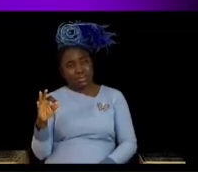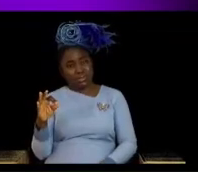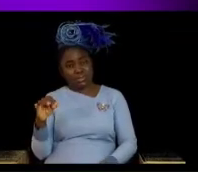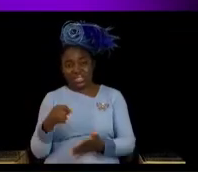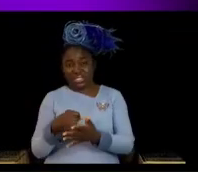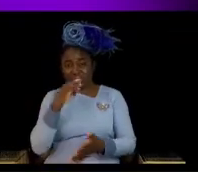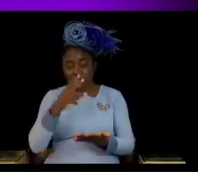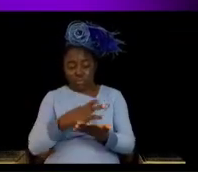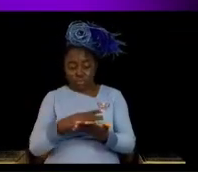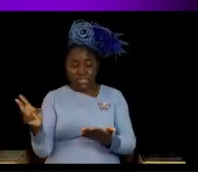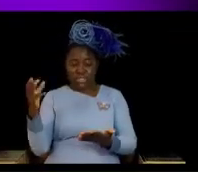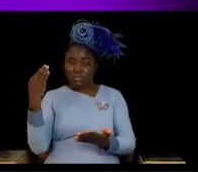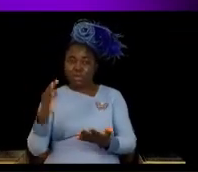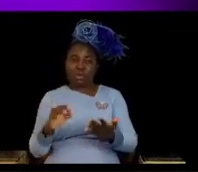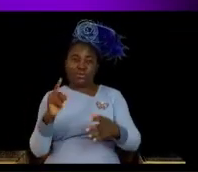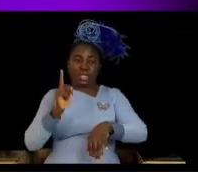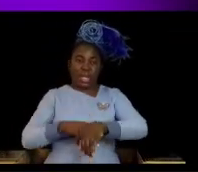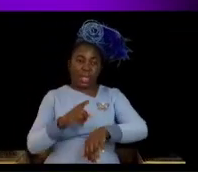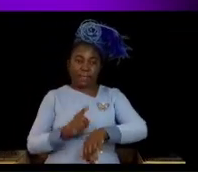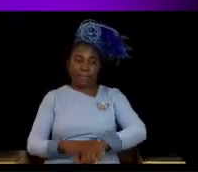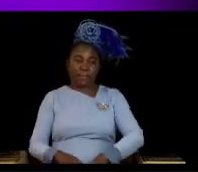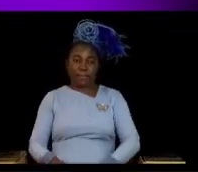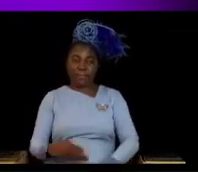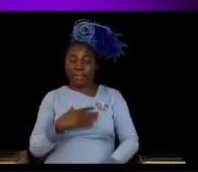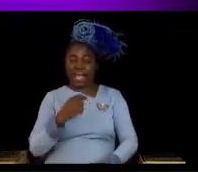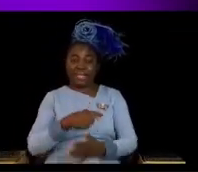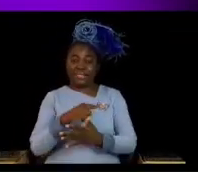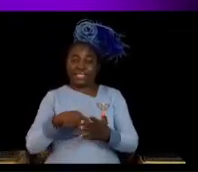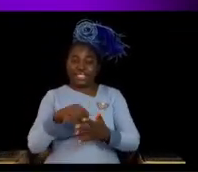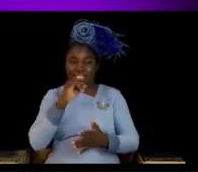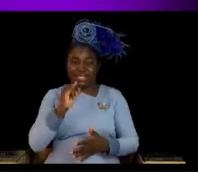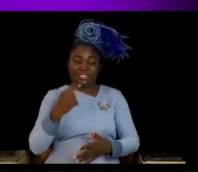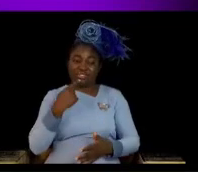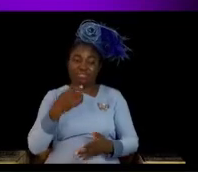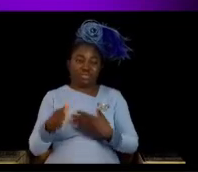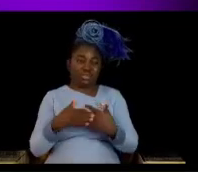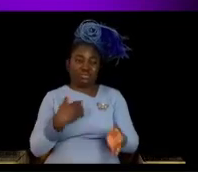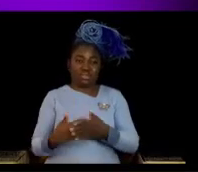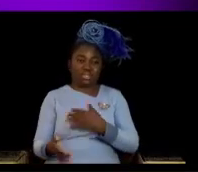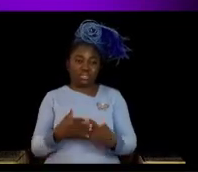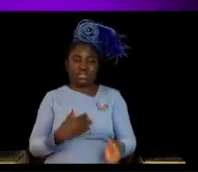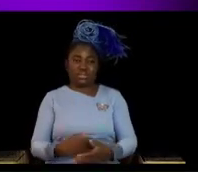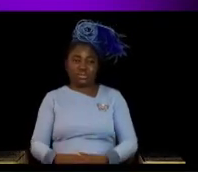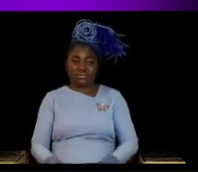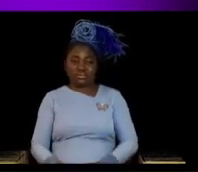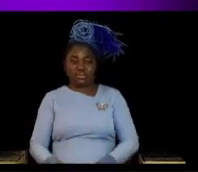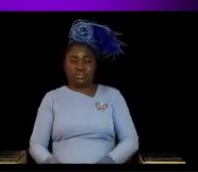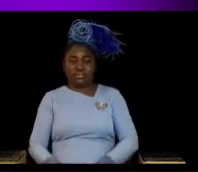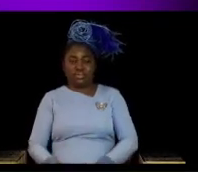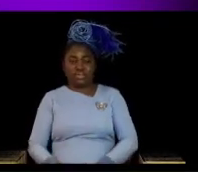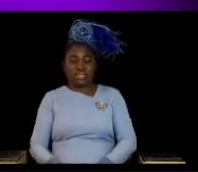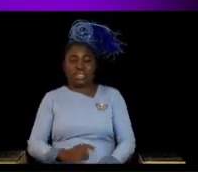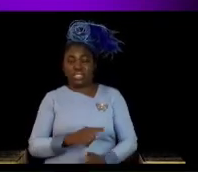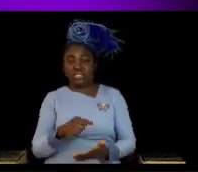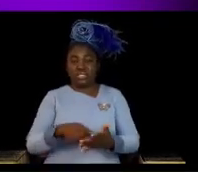waste of time. Ife akoko sofo ni. And this is a very serious matter. Oro pataki si le je. And this is why sometimes